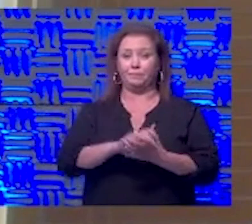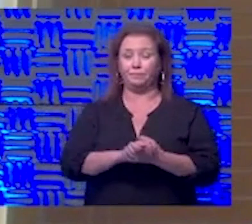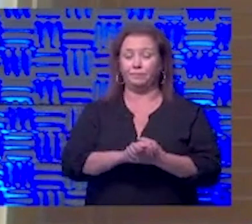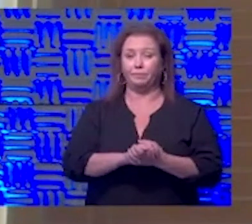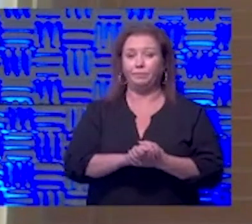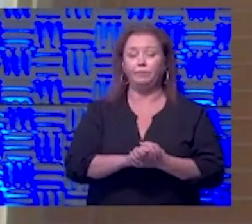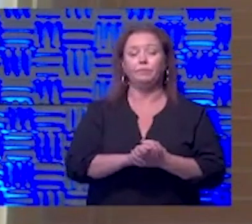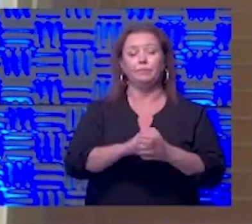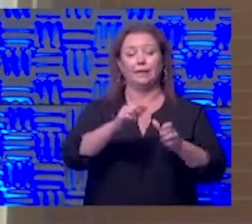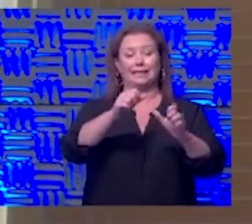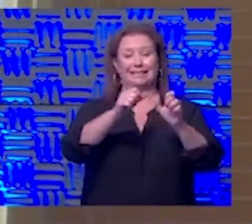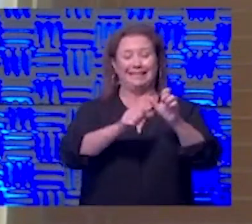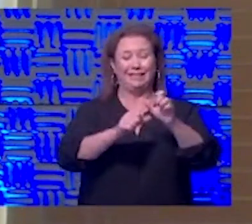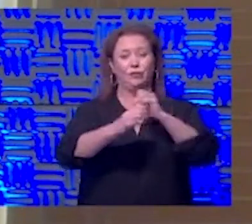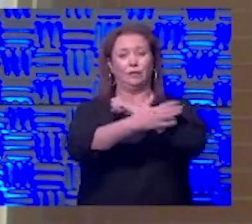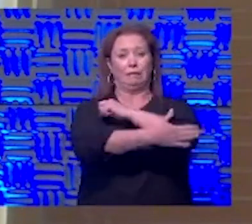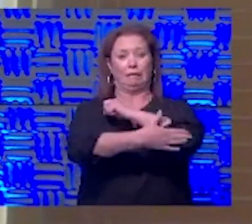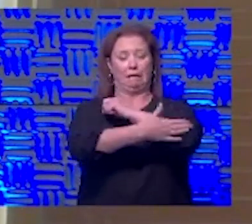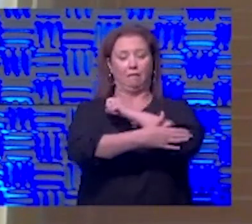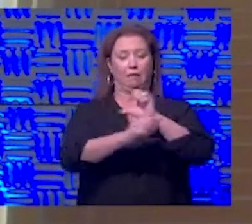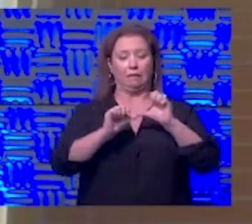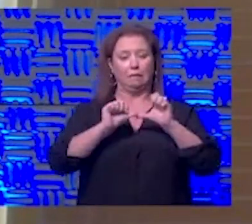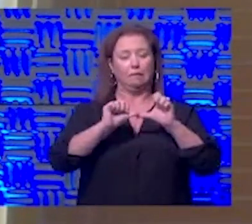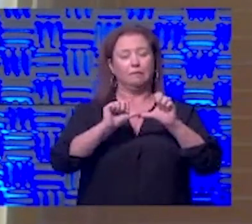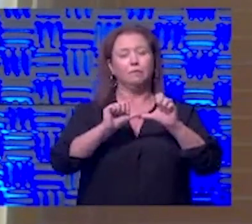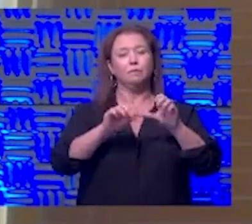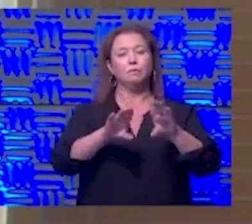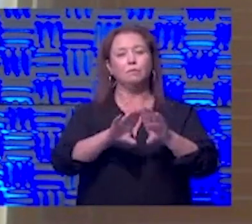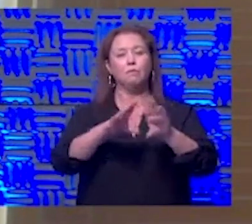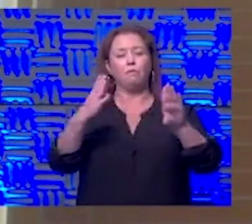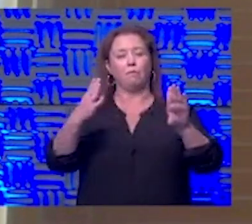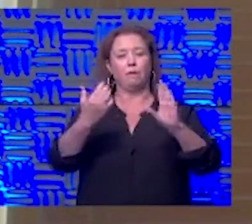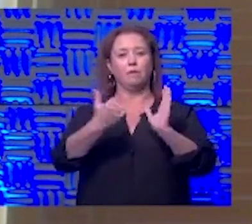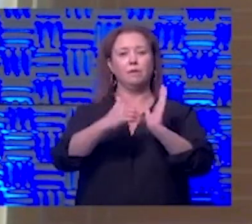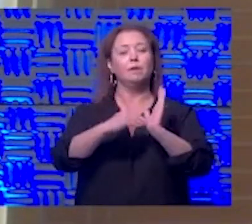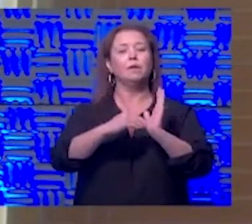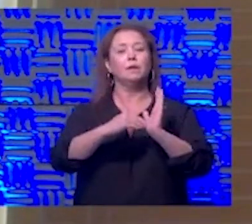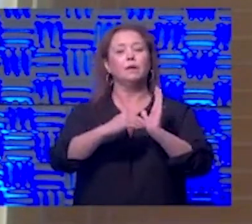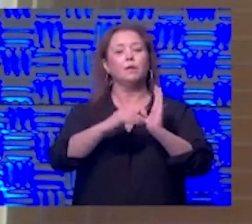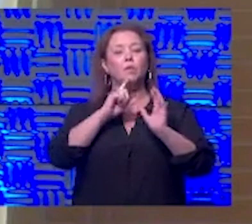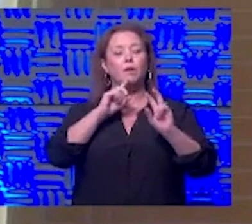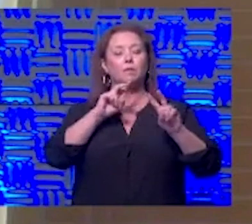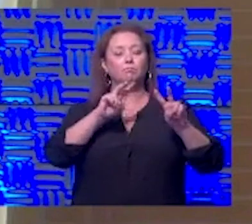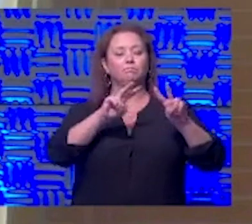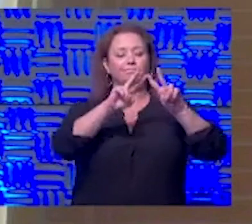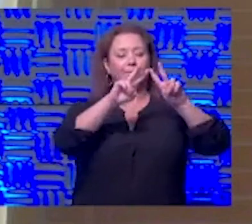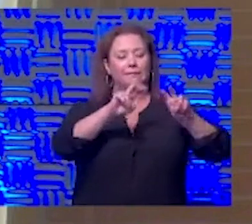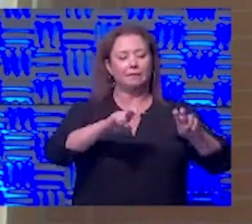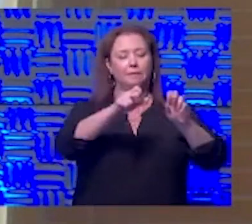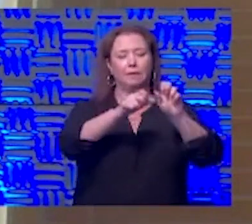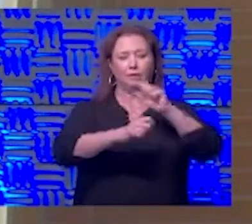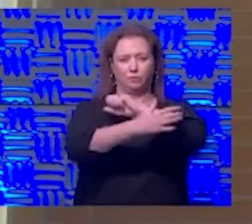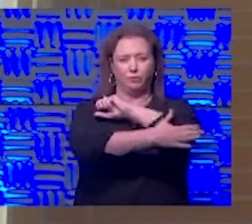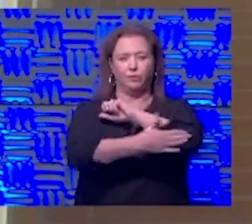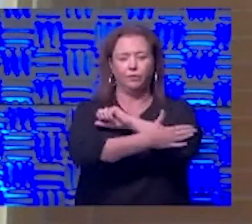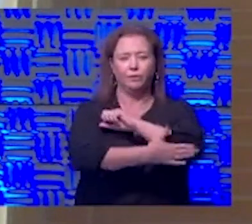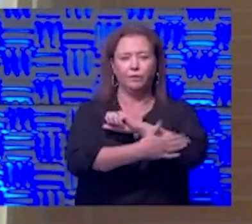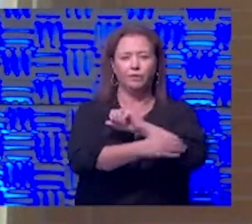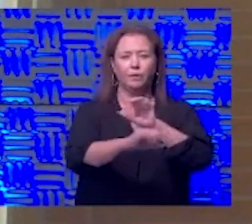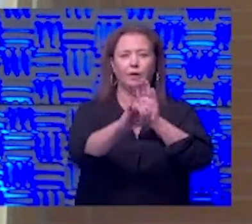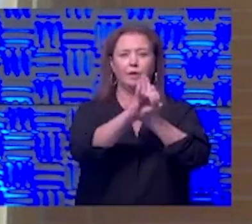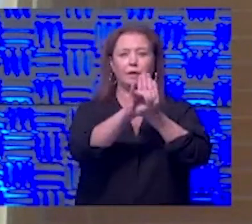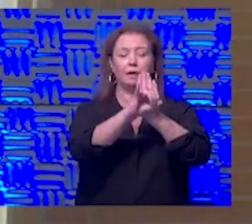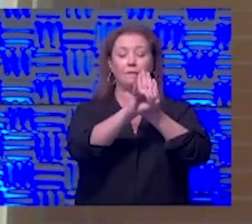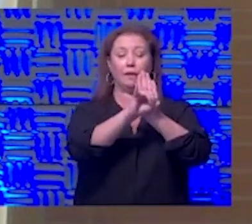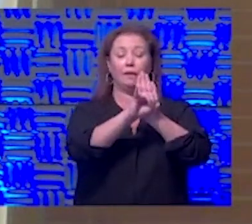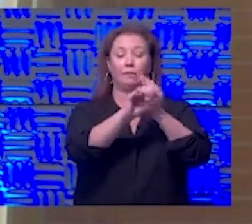as each county moves forward with this reopening plan, I think they're going to have to look at each county and identify the